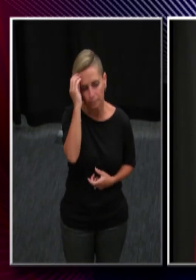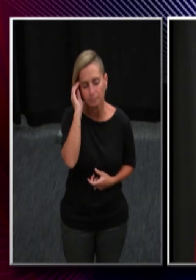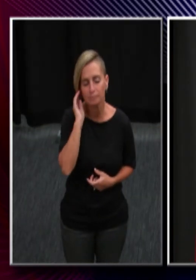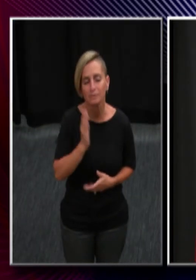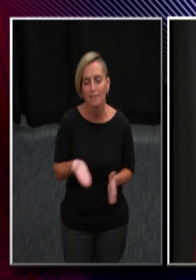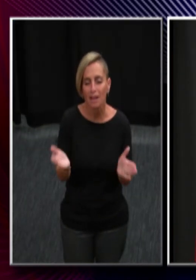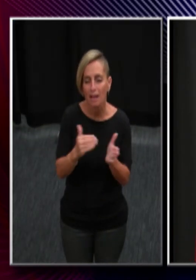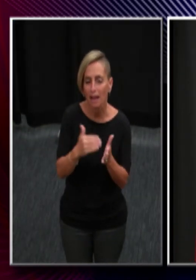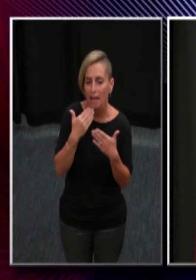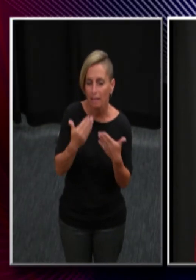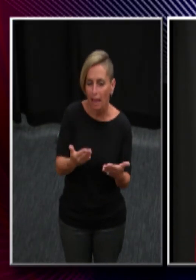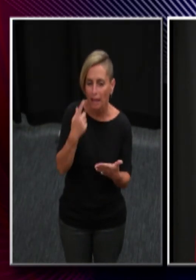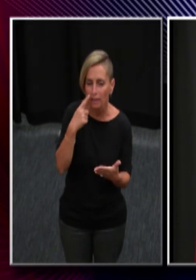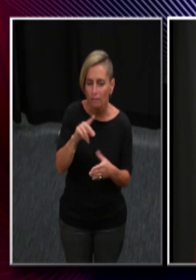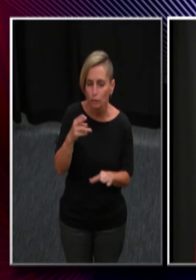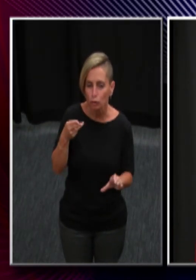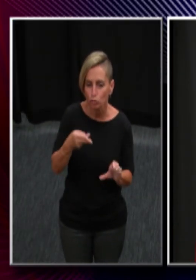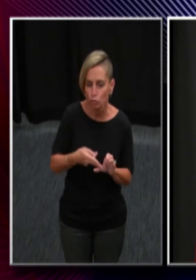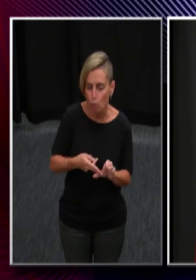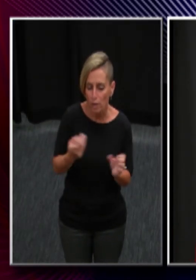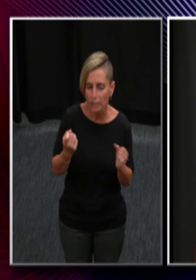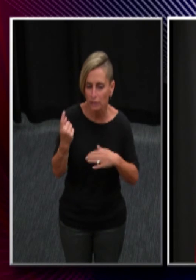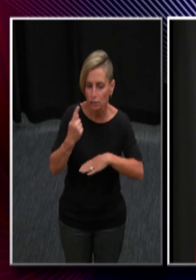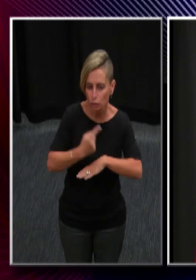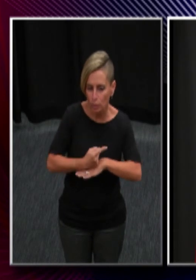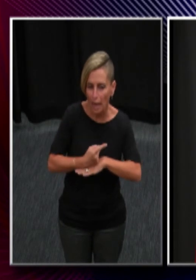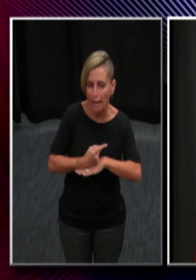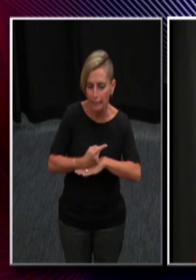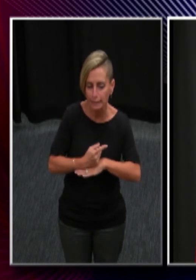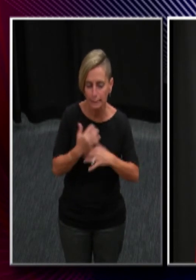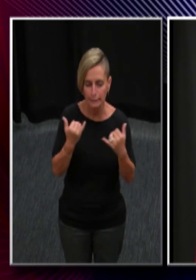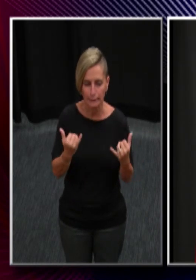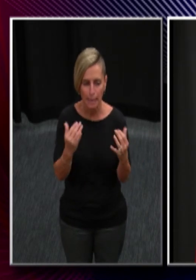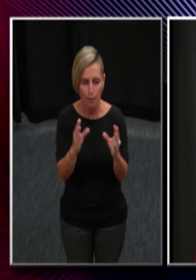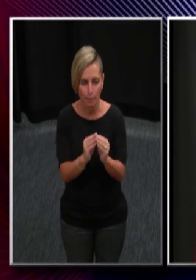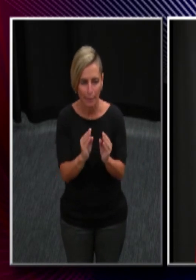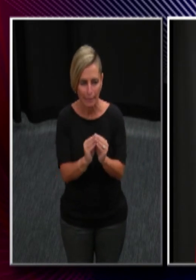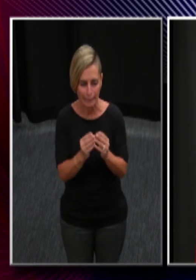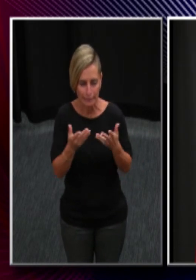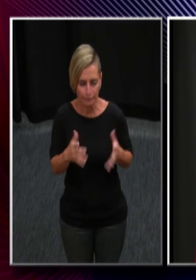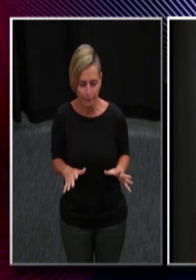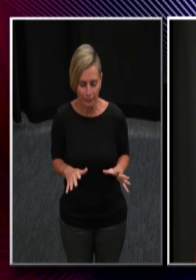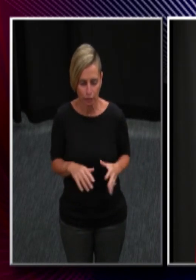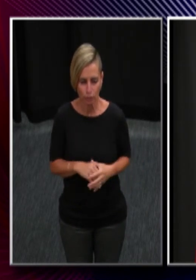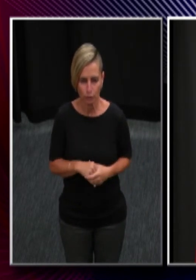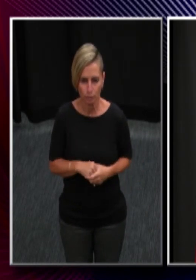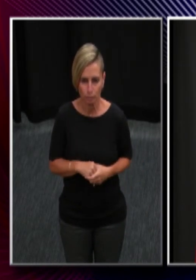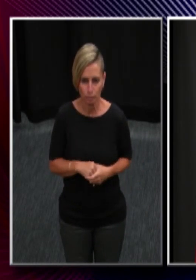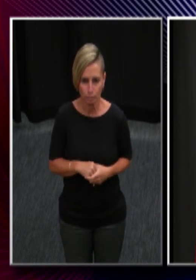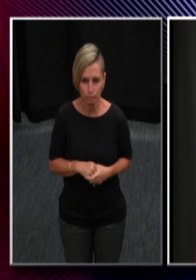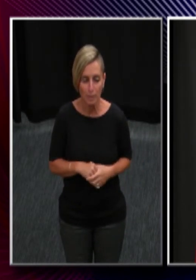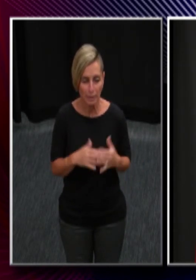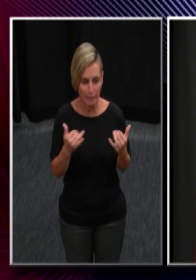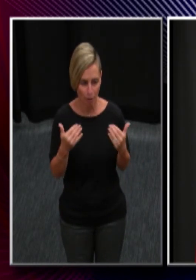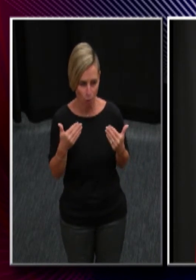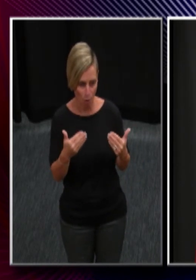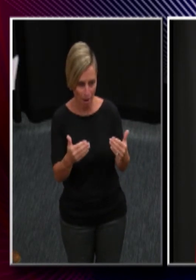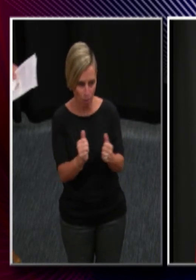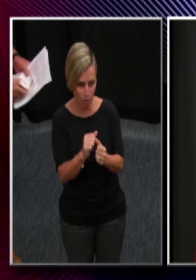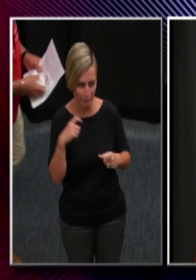Again, thank you for joining us today, and this will conclude our briefing. We'll do a version in Spanish